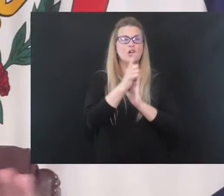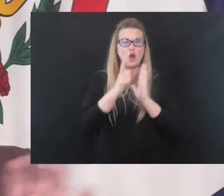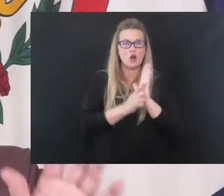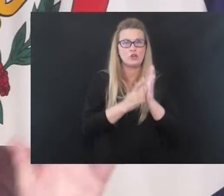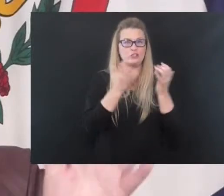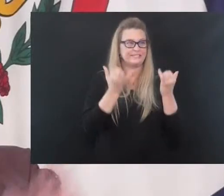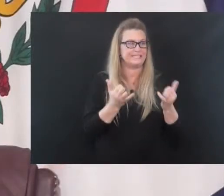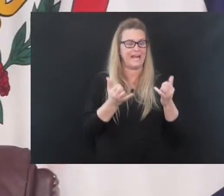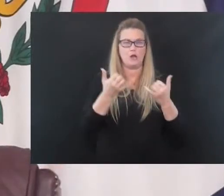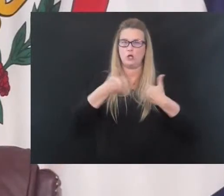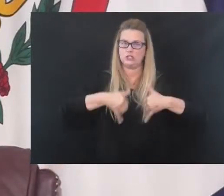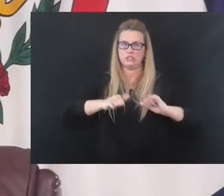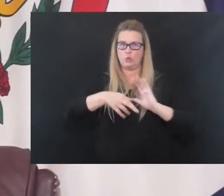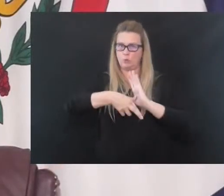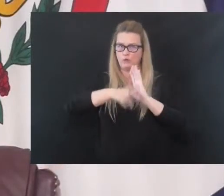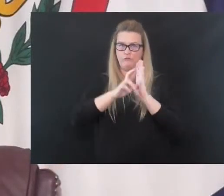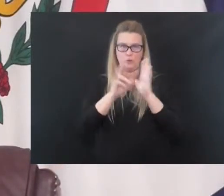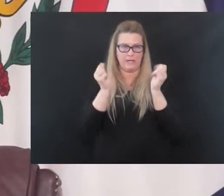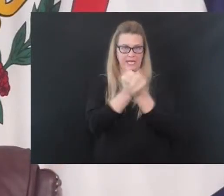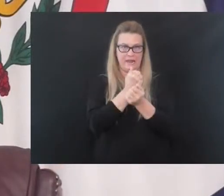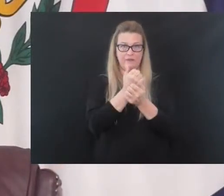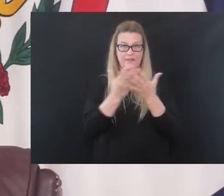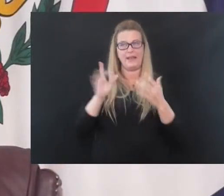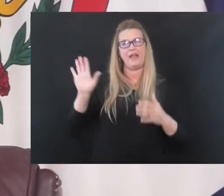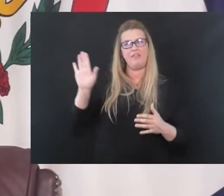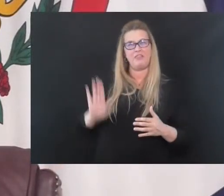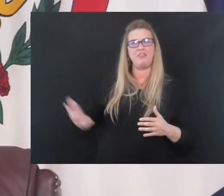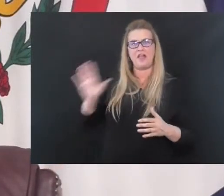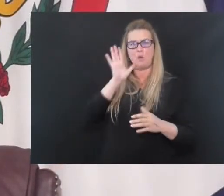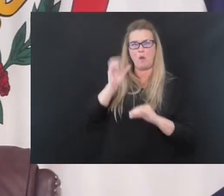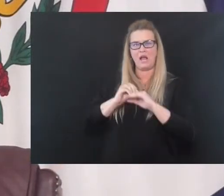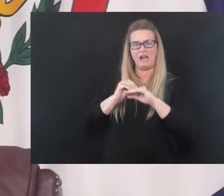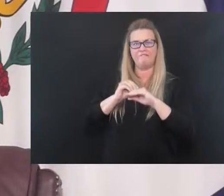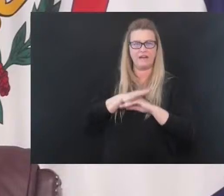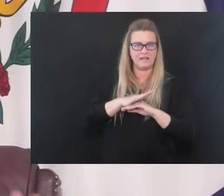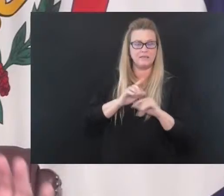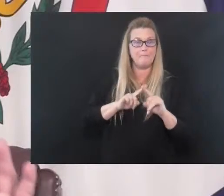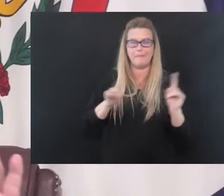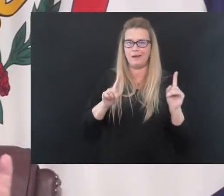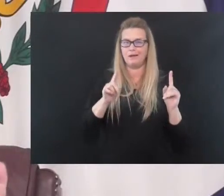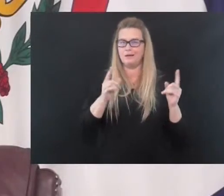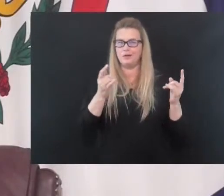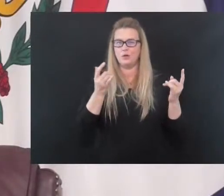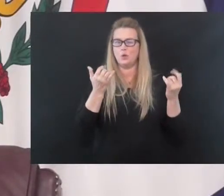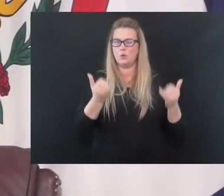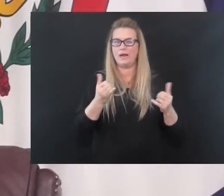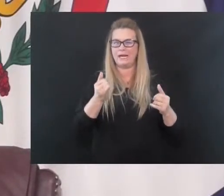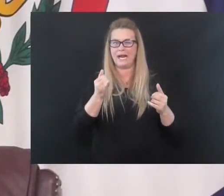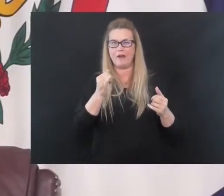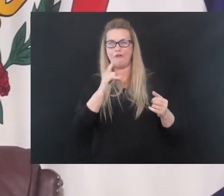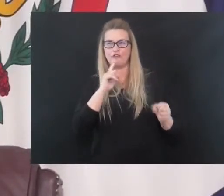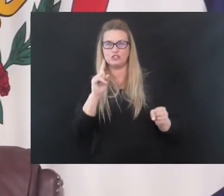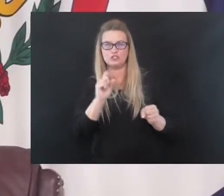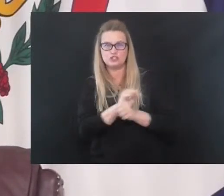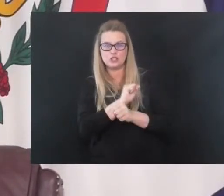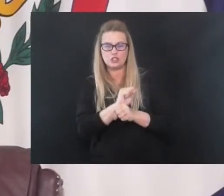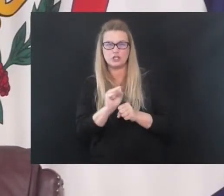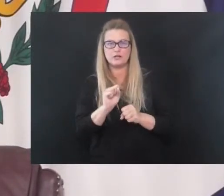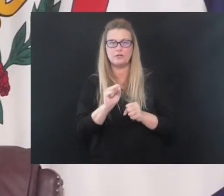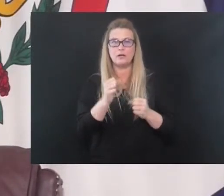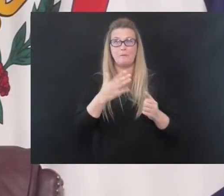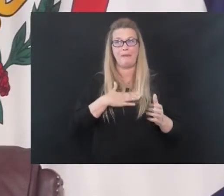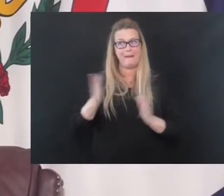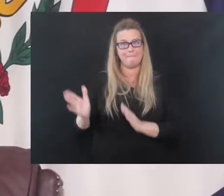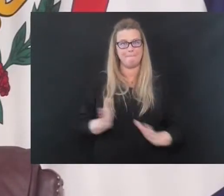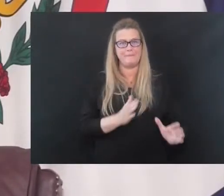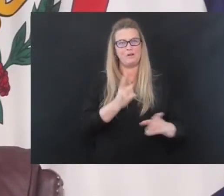aspect of the whole thing, and they'll advise and everything. So I can't tell you positively what I'm going to do, but